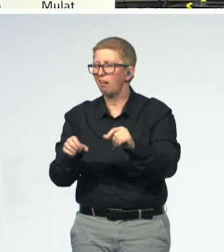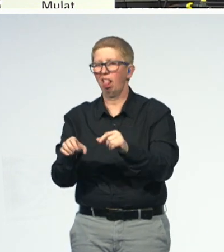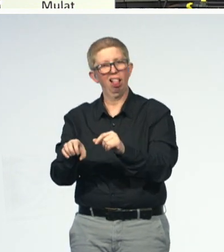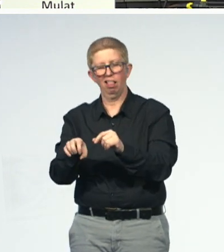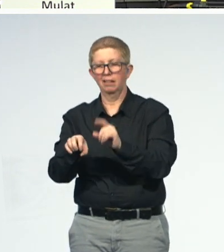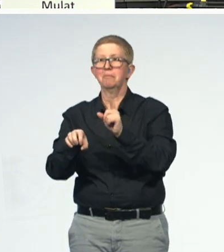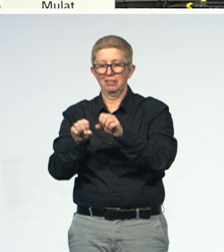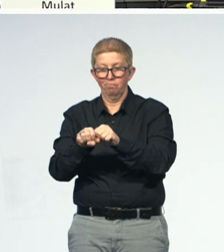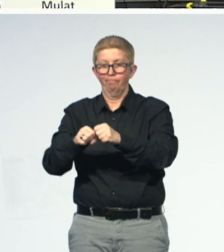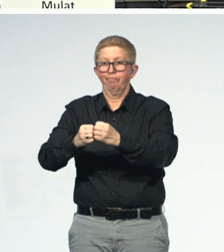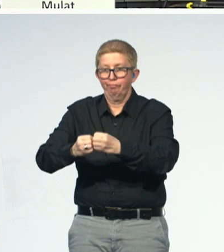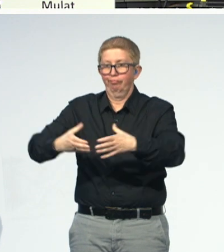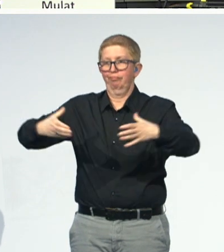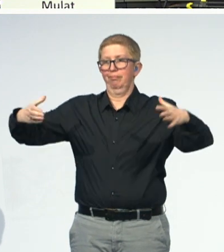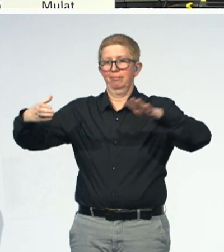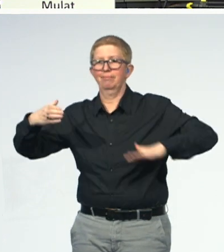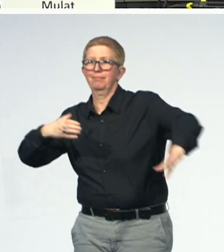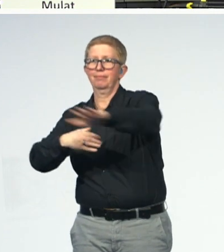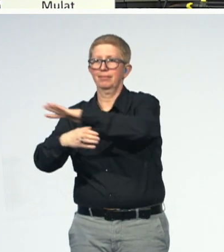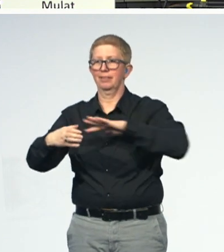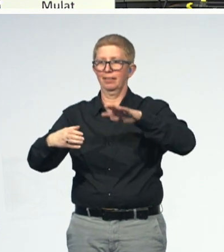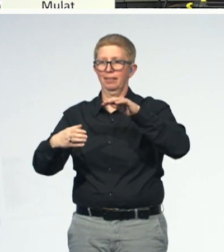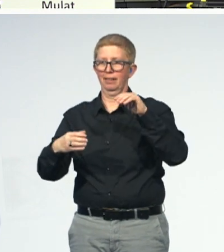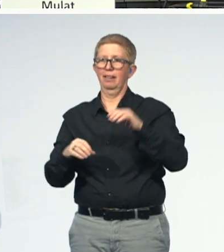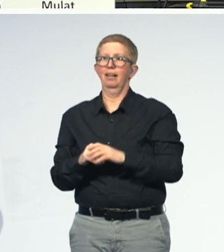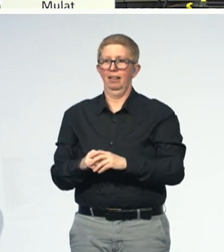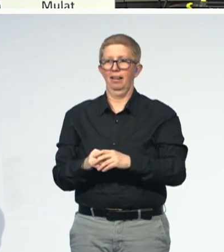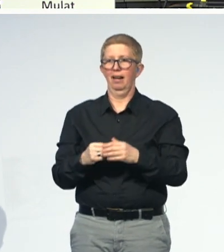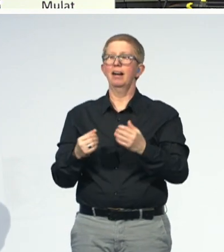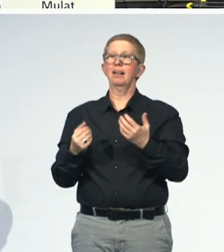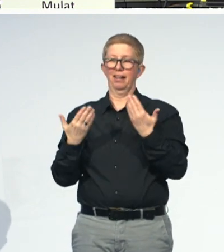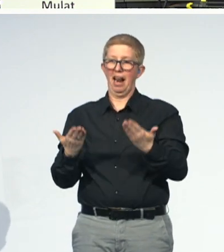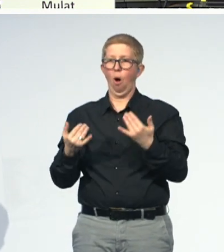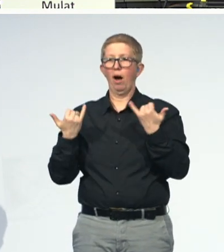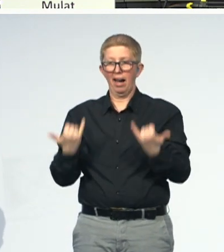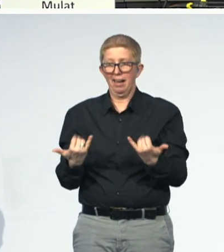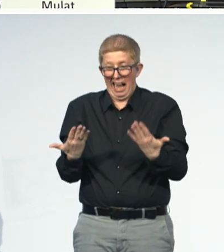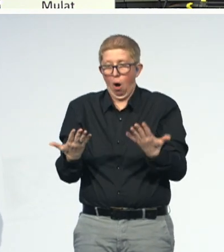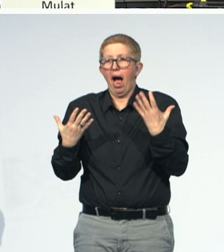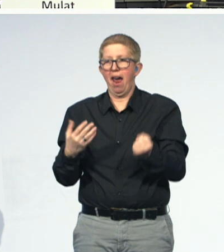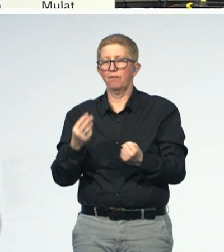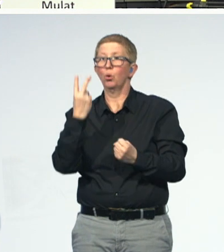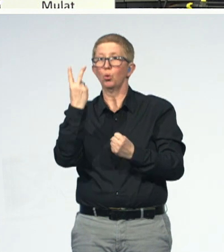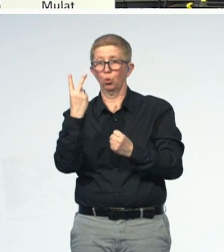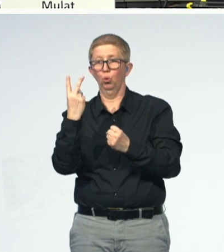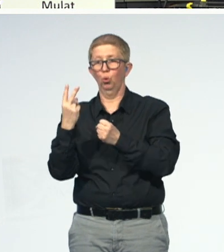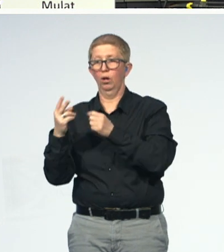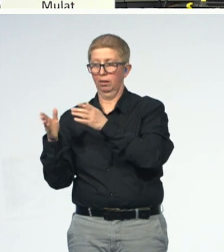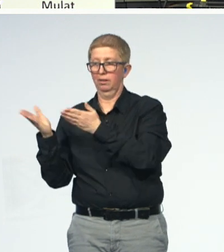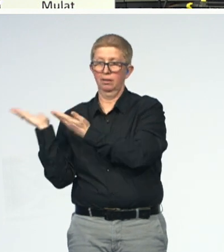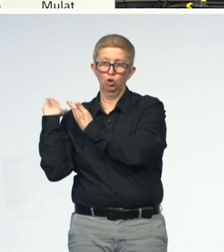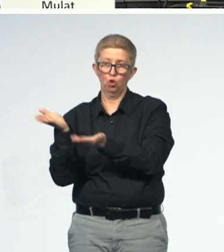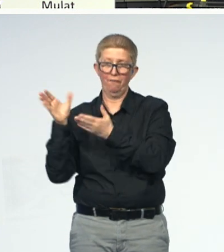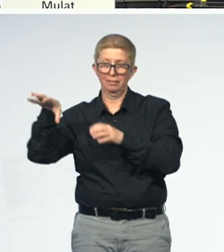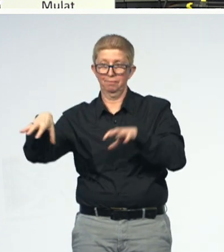provide 2 major services for deaf and hard of hearing children, which is the educational